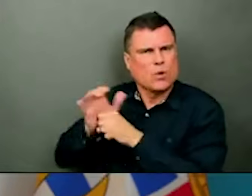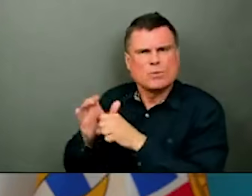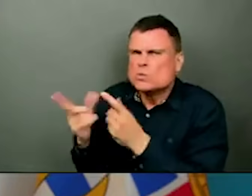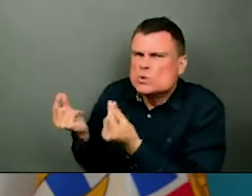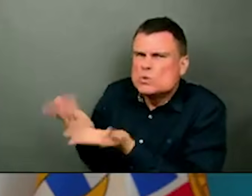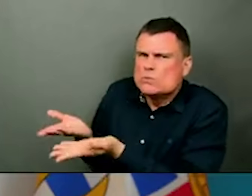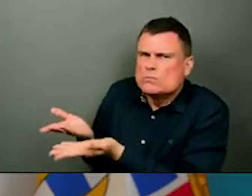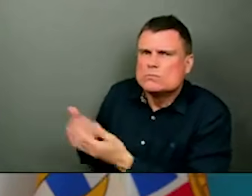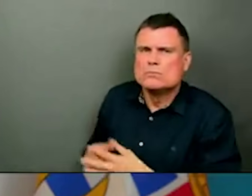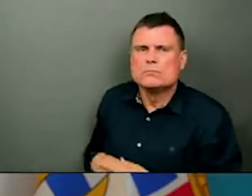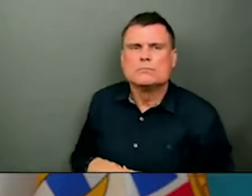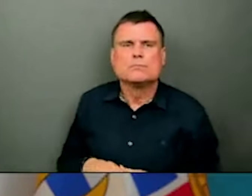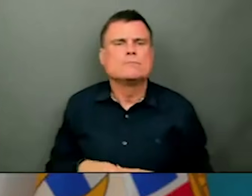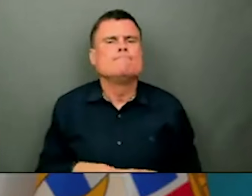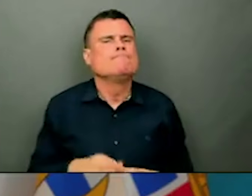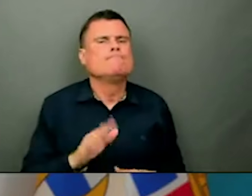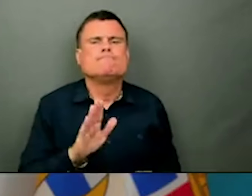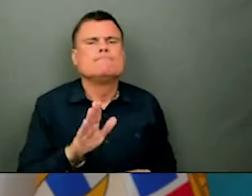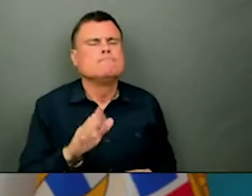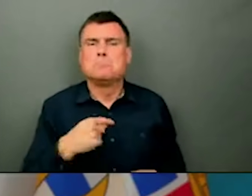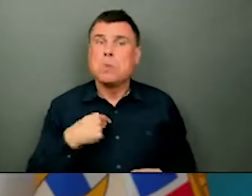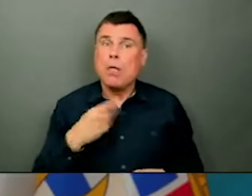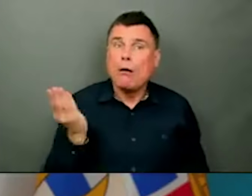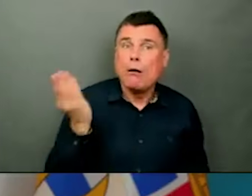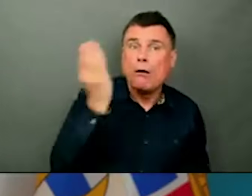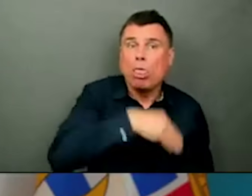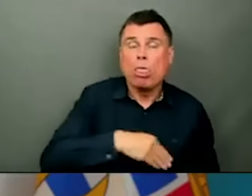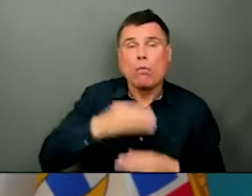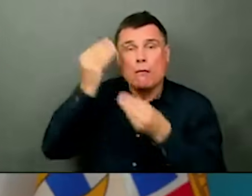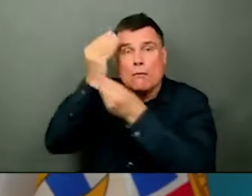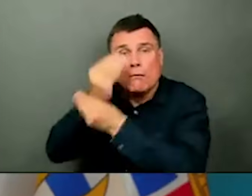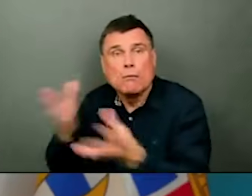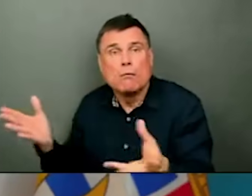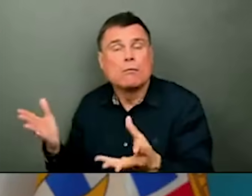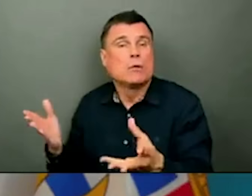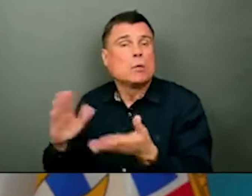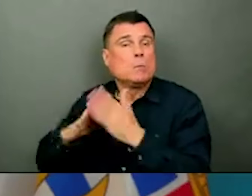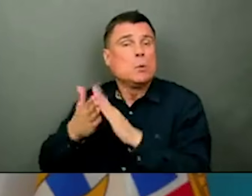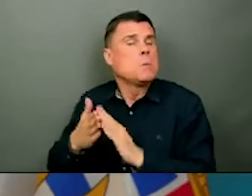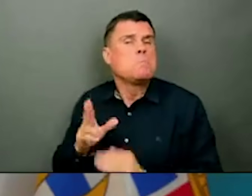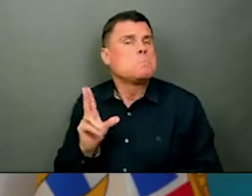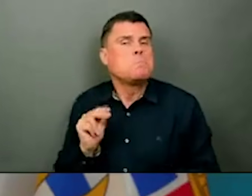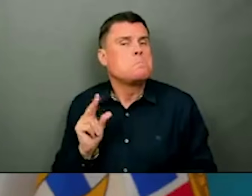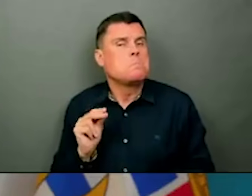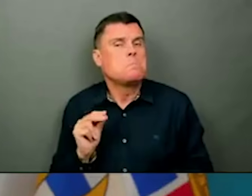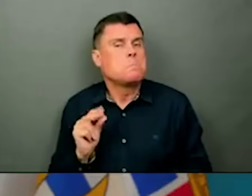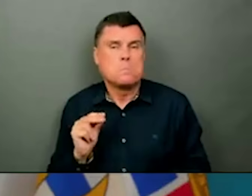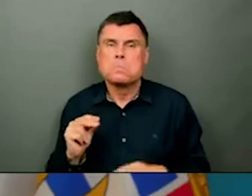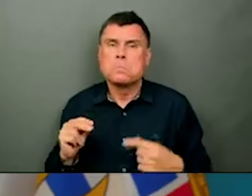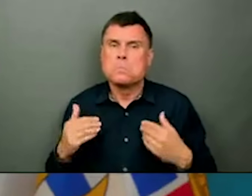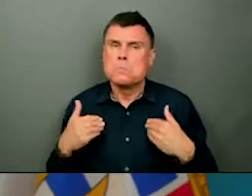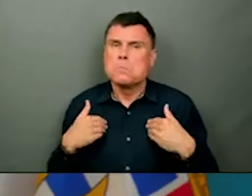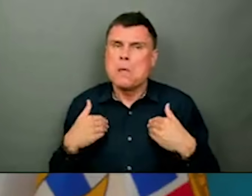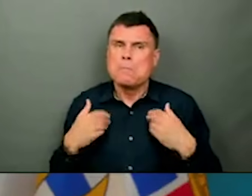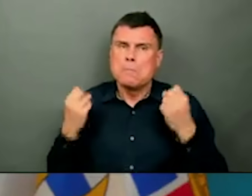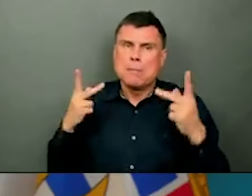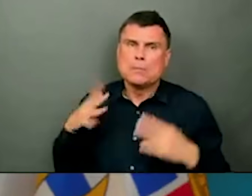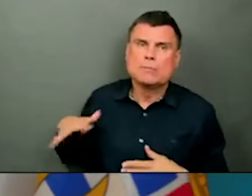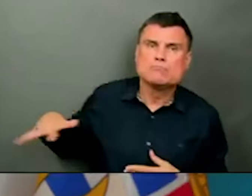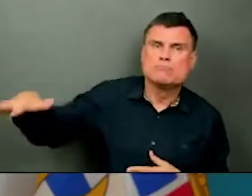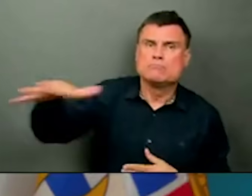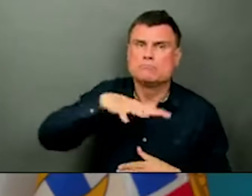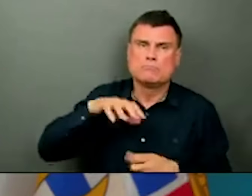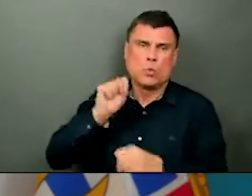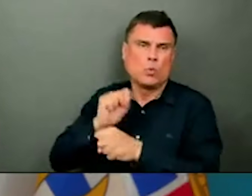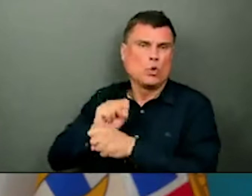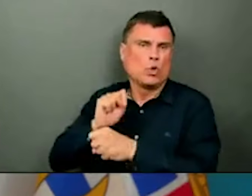that anything's being missed. We have the largest numbers of people here. They work in many of our essential workplaces. People need to